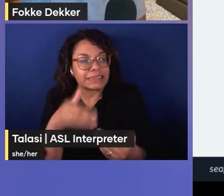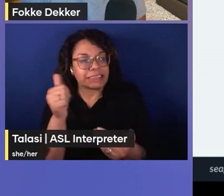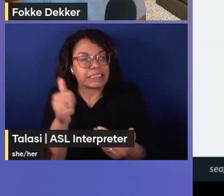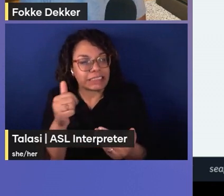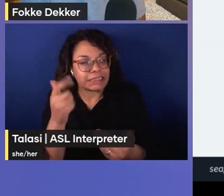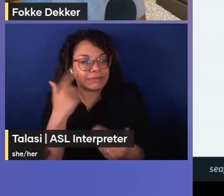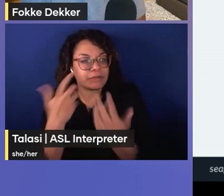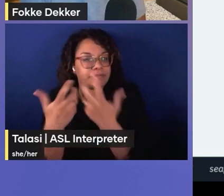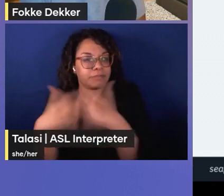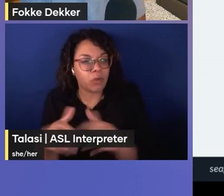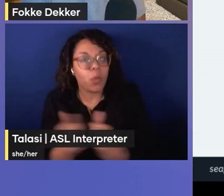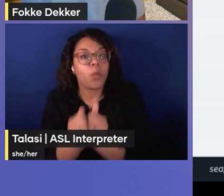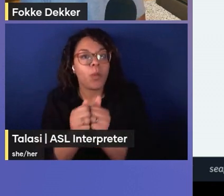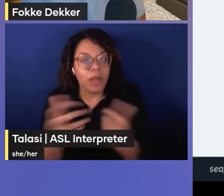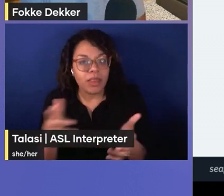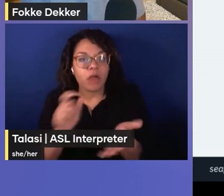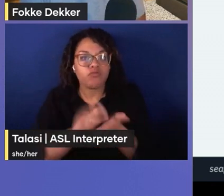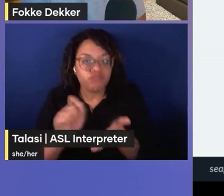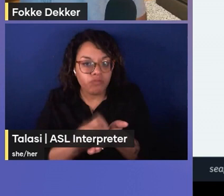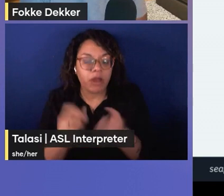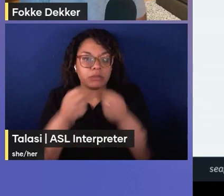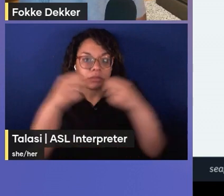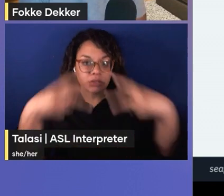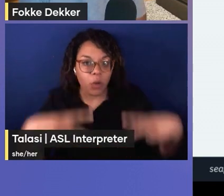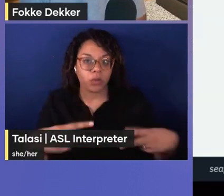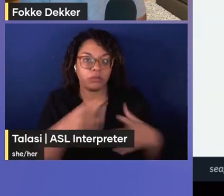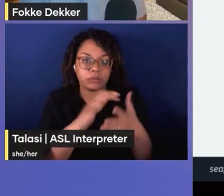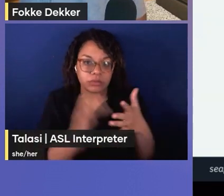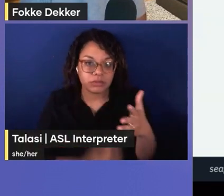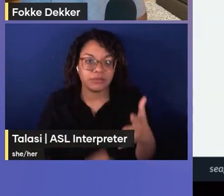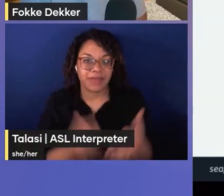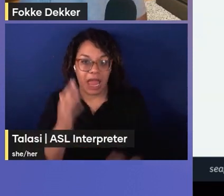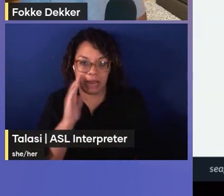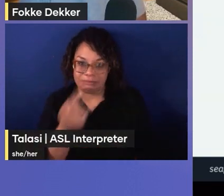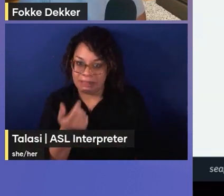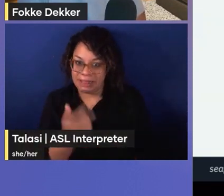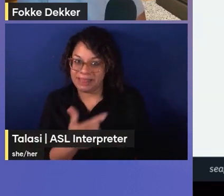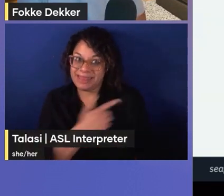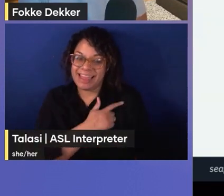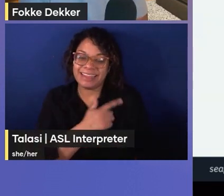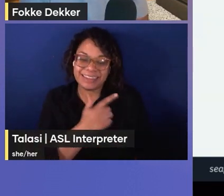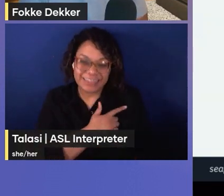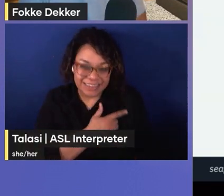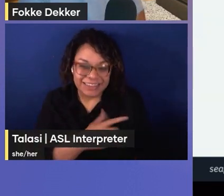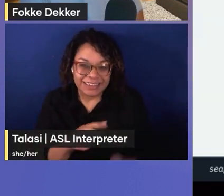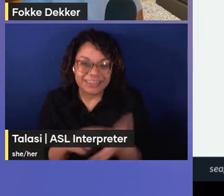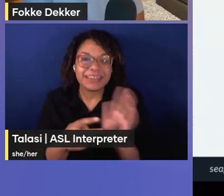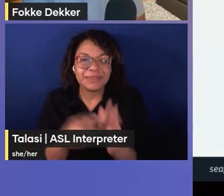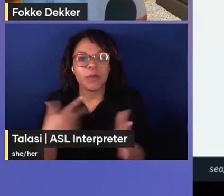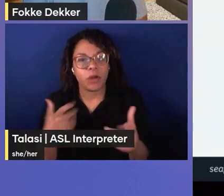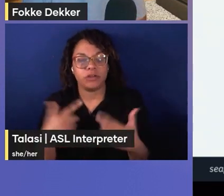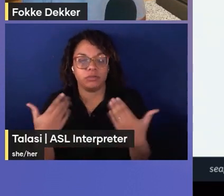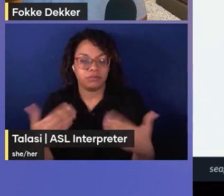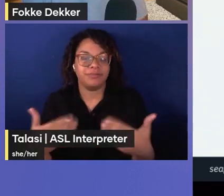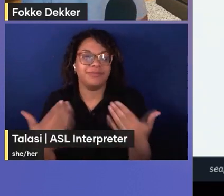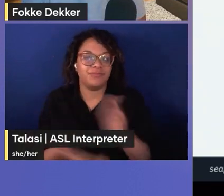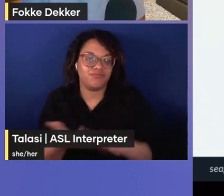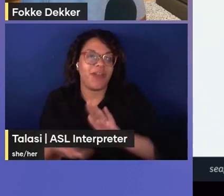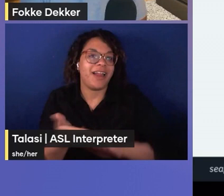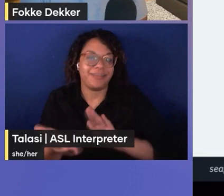things done without writing too much code. I think we're all probably a little bit lazy, and so we just wanted to get it running as quickly as